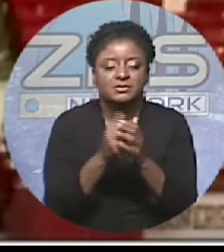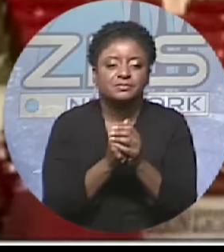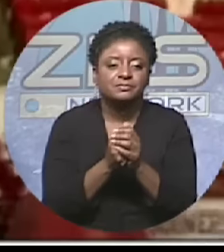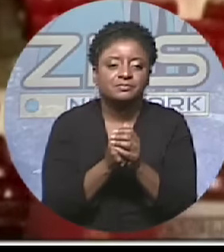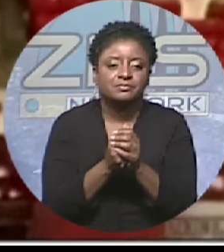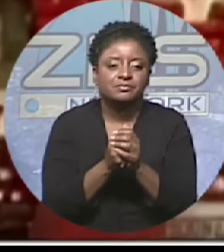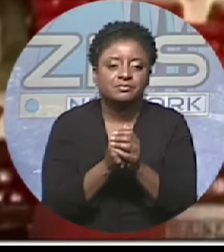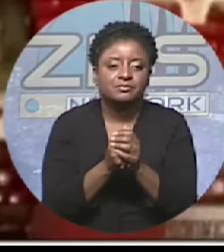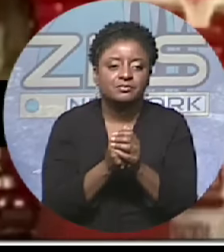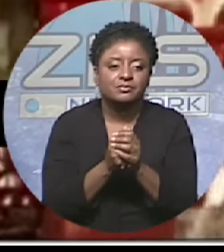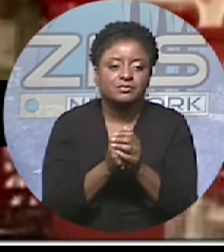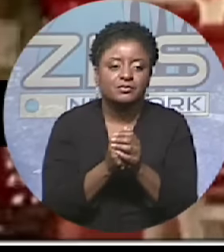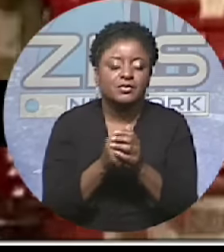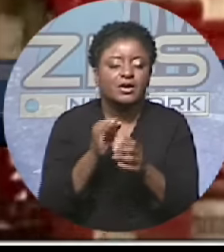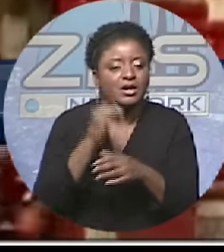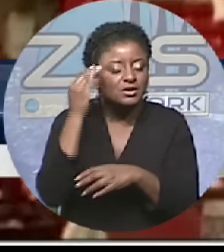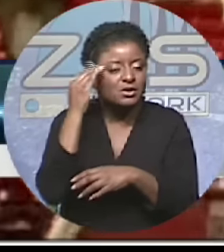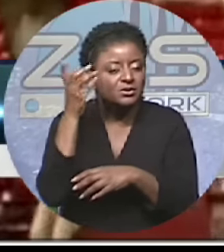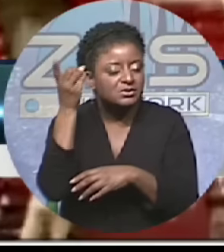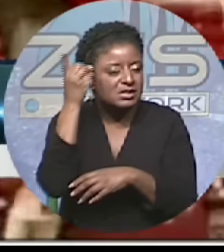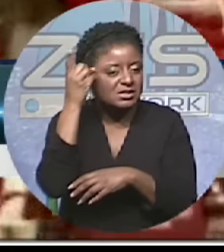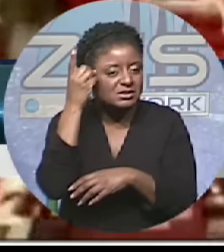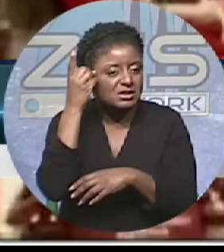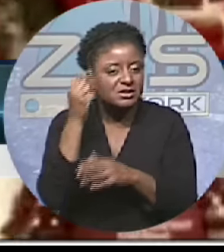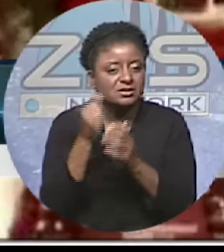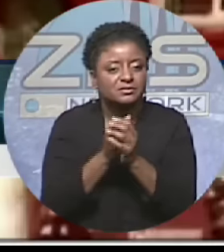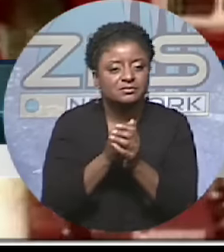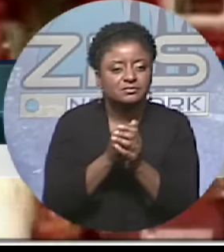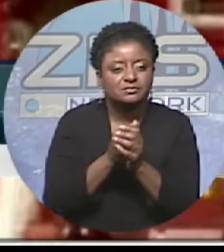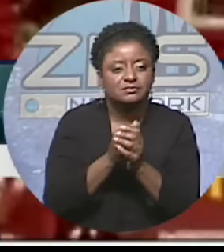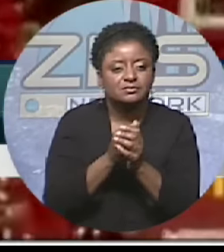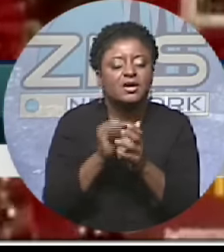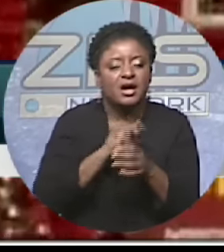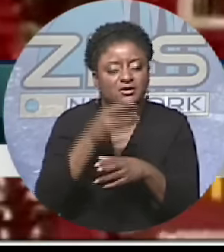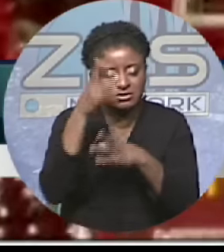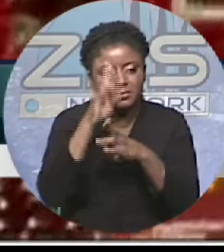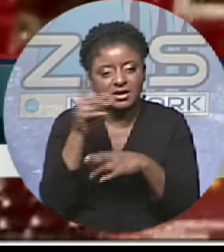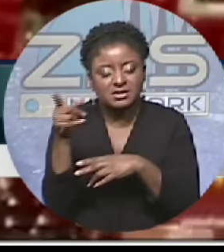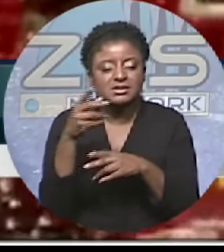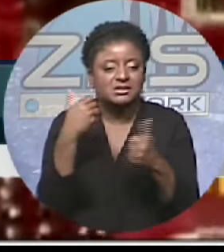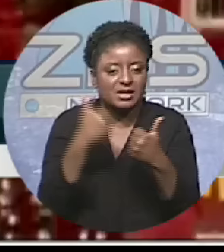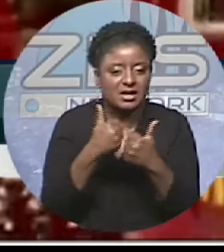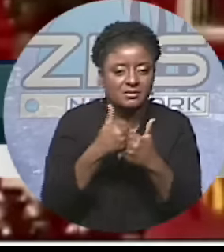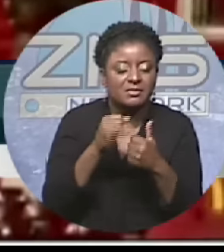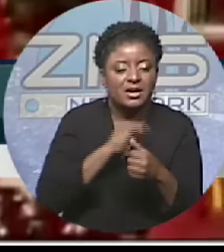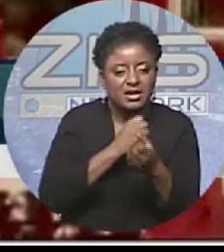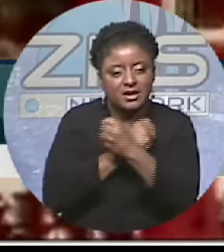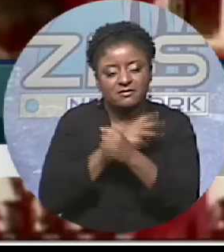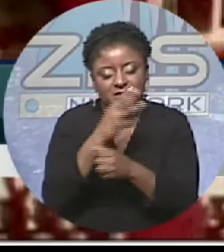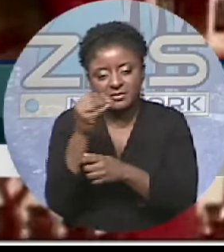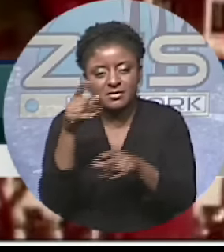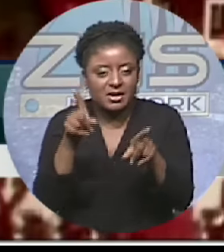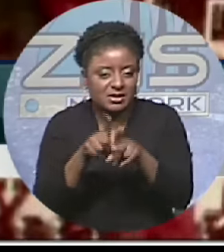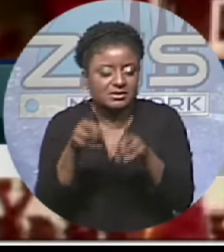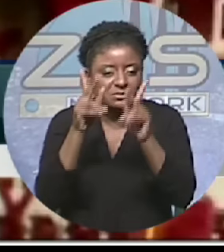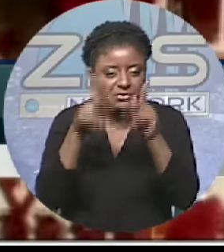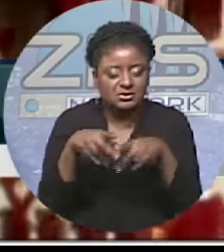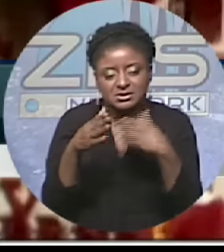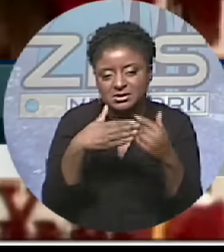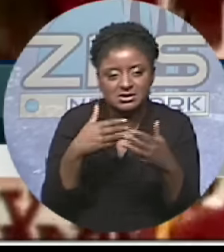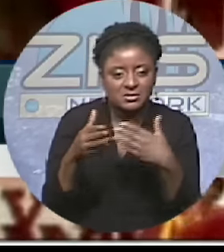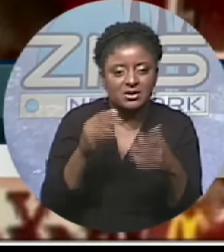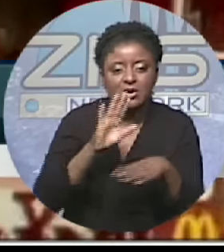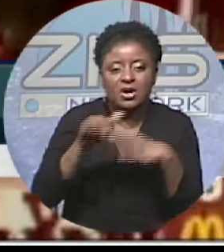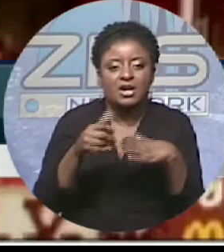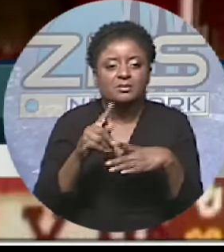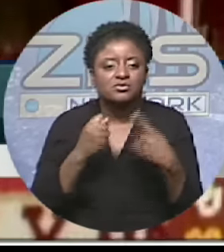3rd. If I don't, I win. I know Denzel. He's two leaders for it, and I respect his game, and I love him as a person. So it doesn't matter. No. All I'm